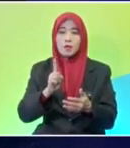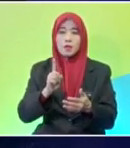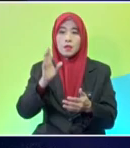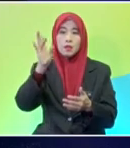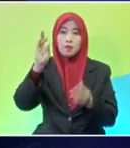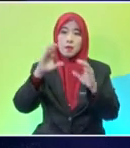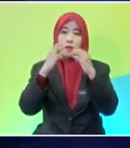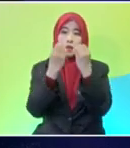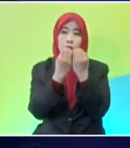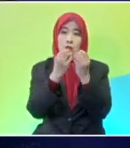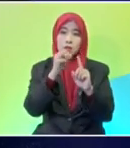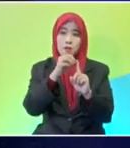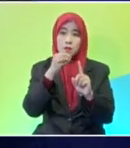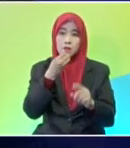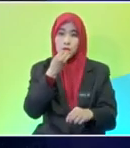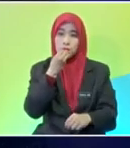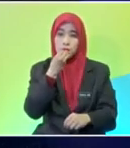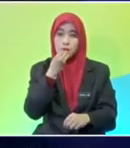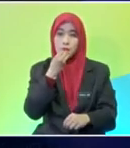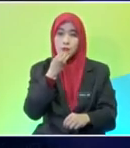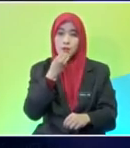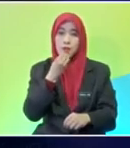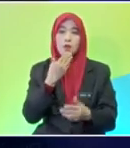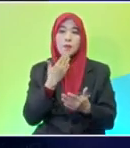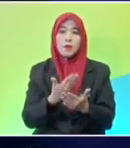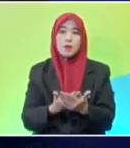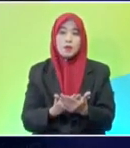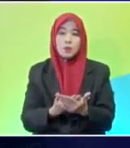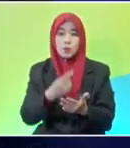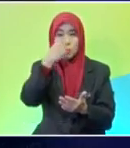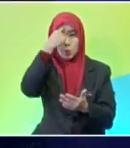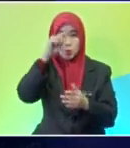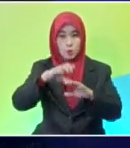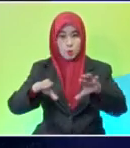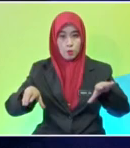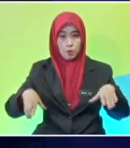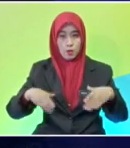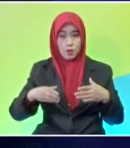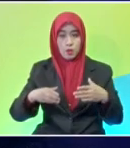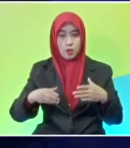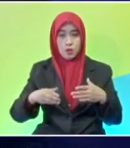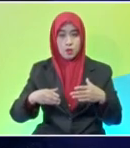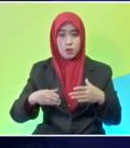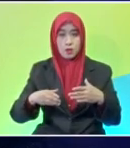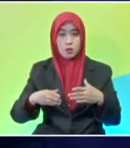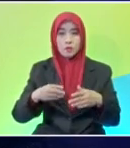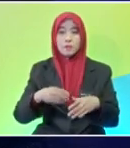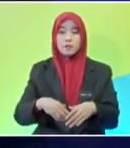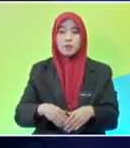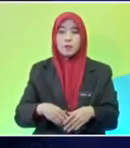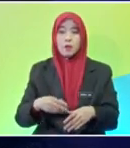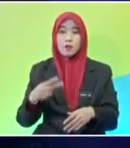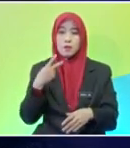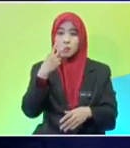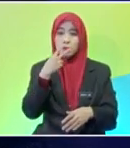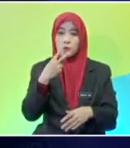that now? Okay. All right. So, to make a nicer visual of this picture, let's see it from upside